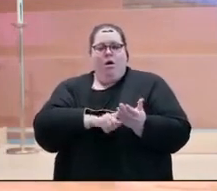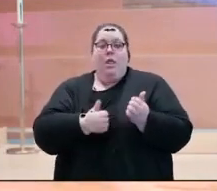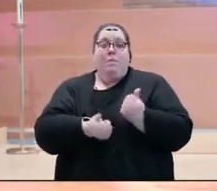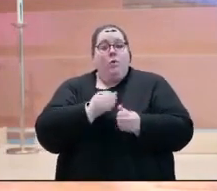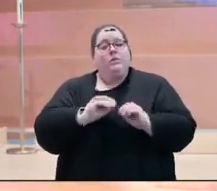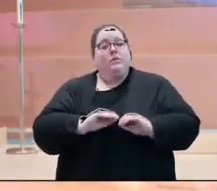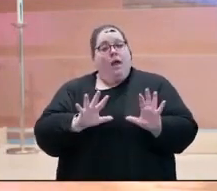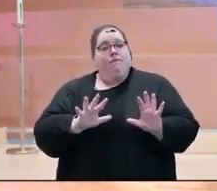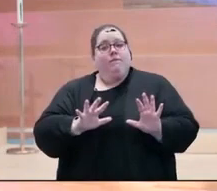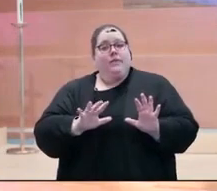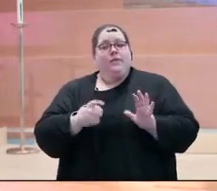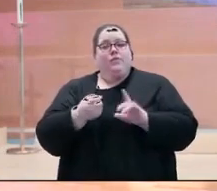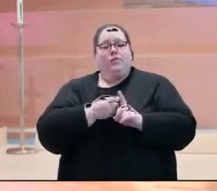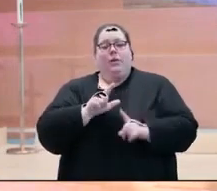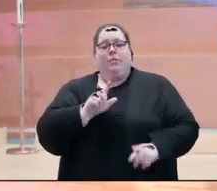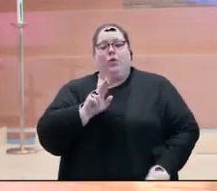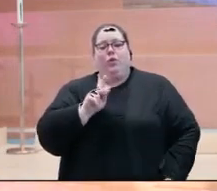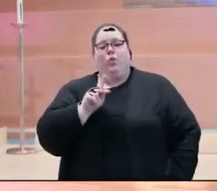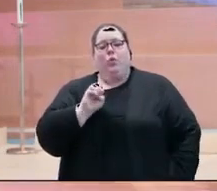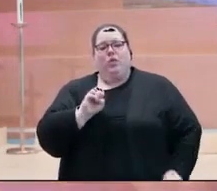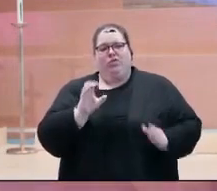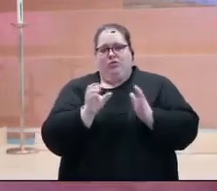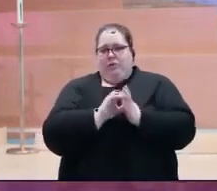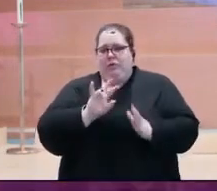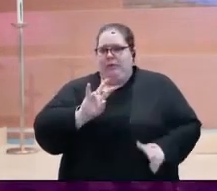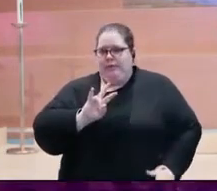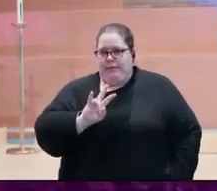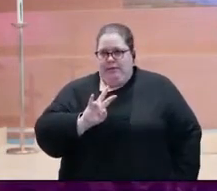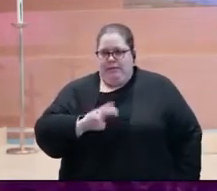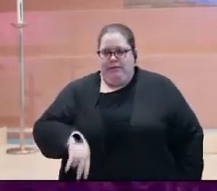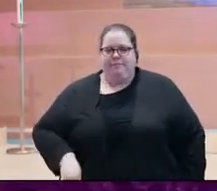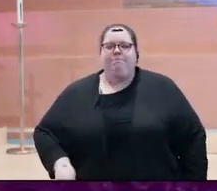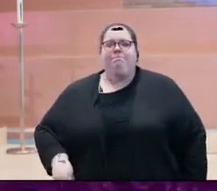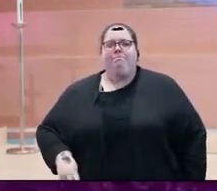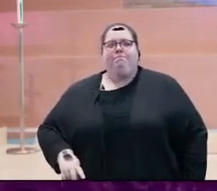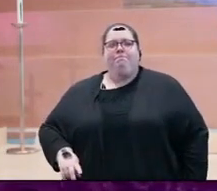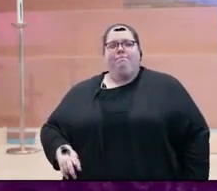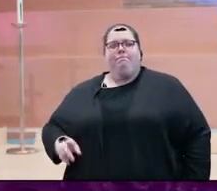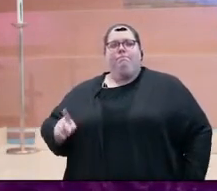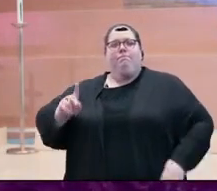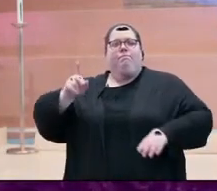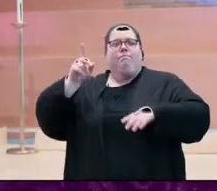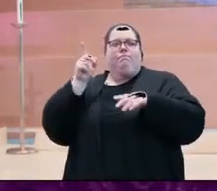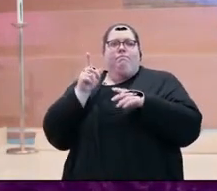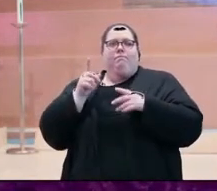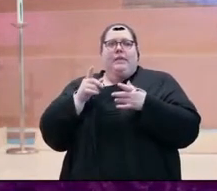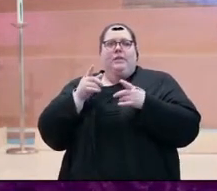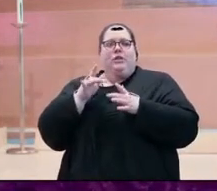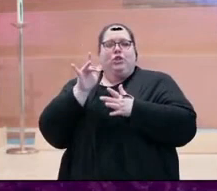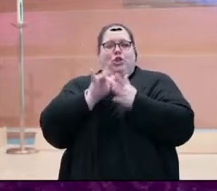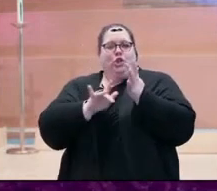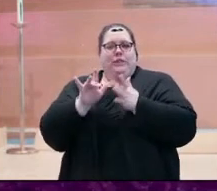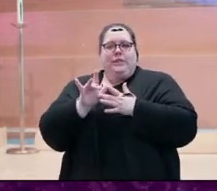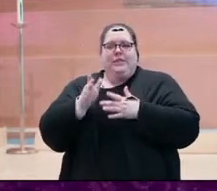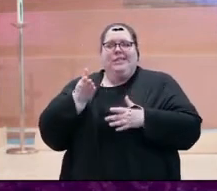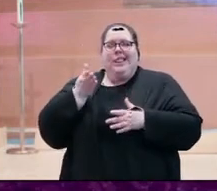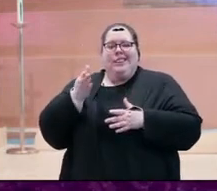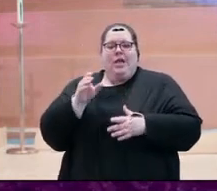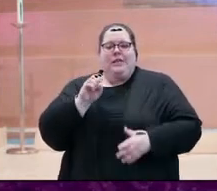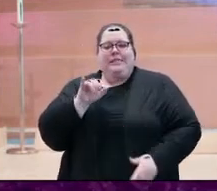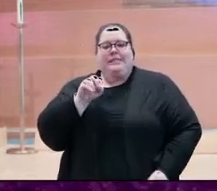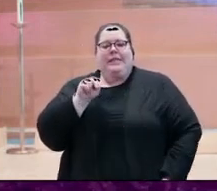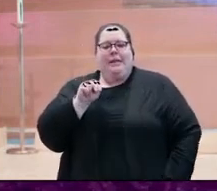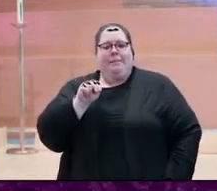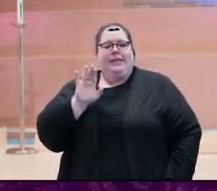example comes from Luke chapter 7, which is this scene where Jesus is at the house of Simon the Pharisee, and